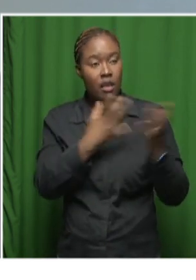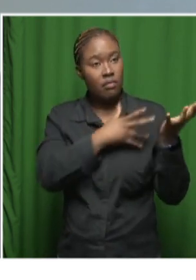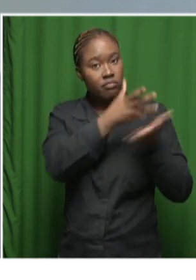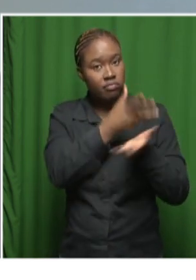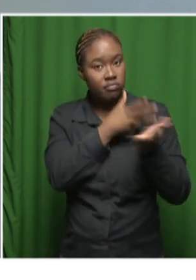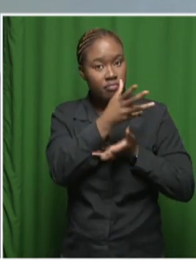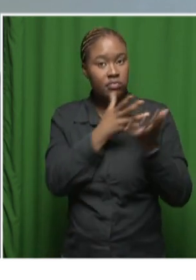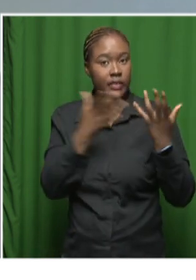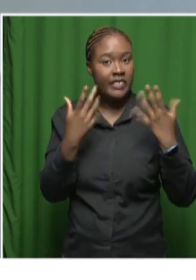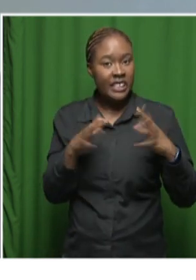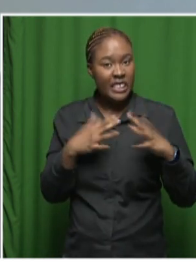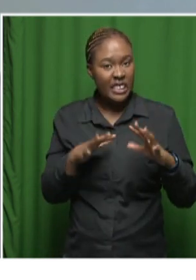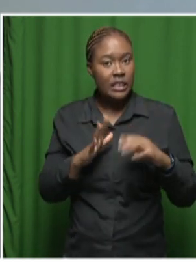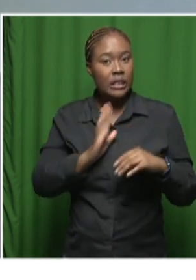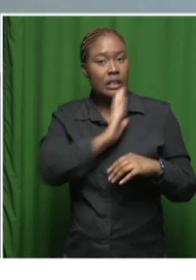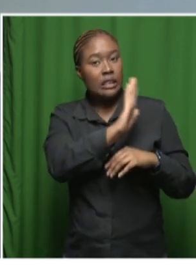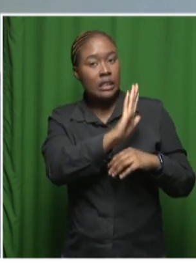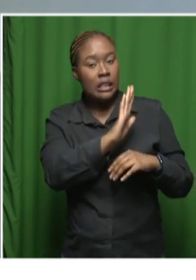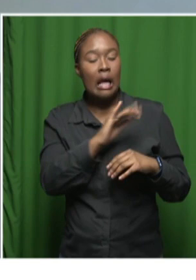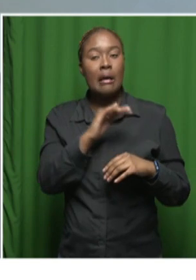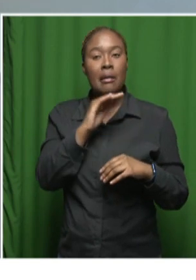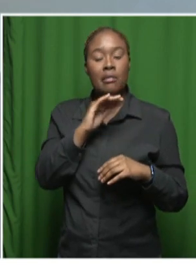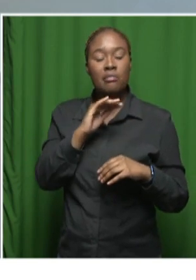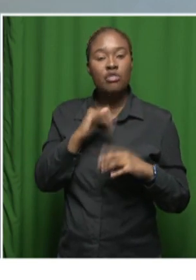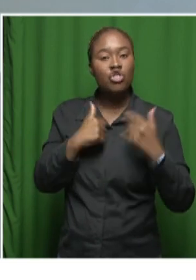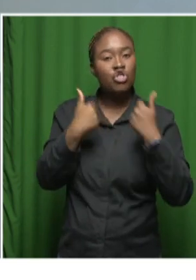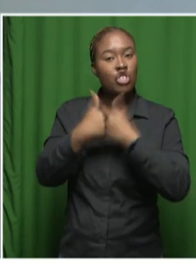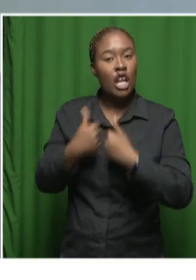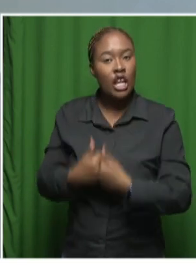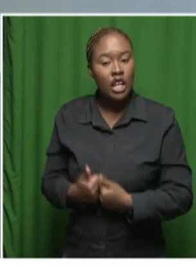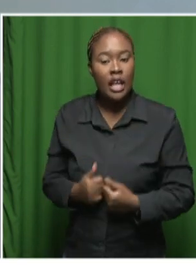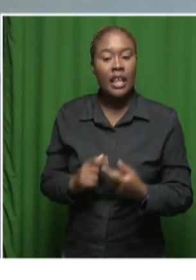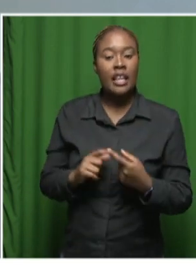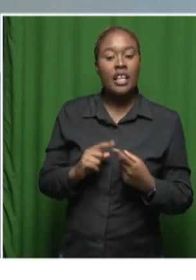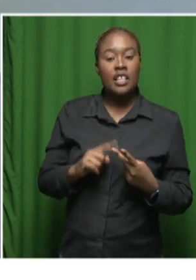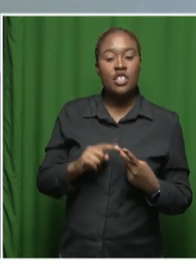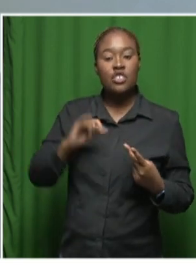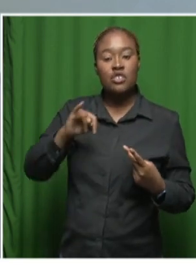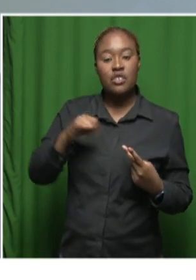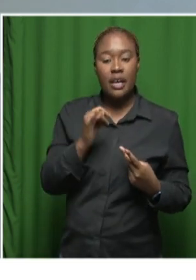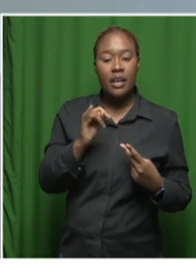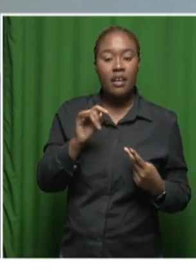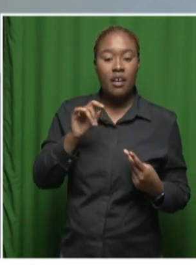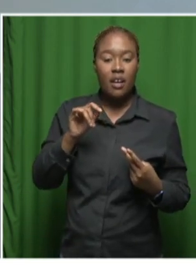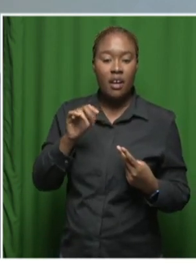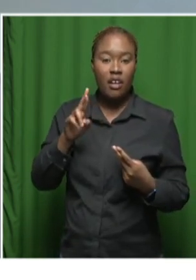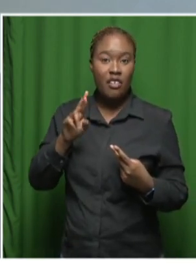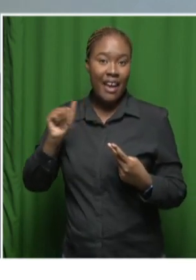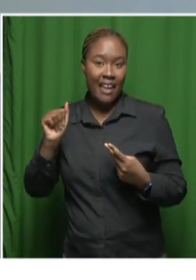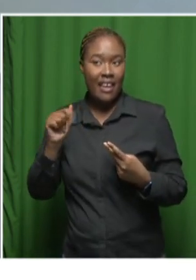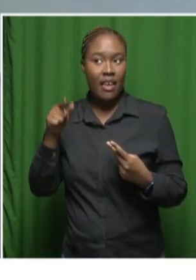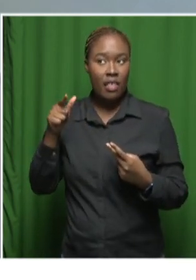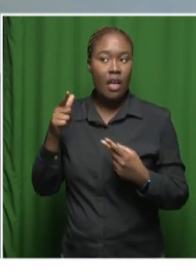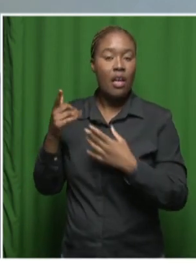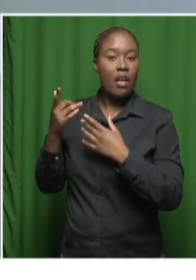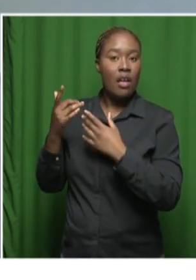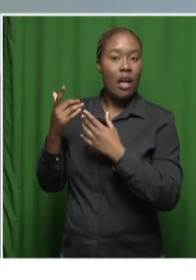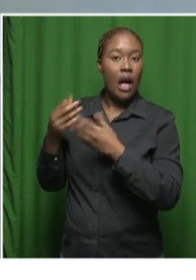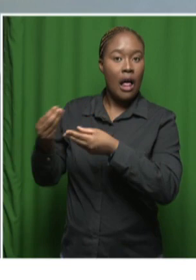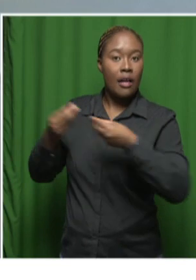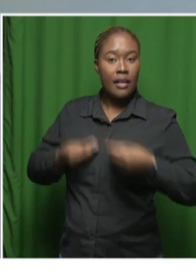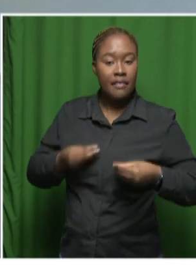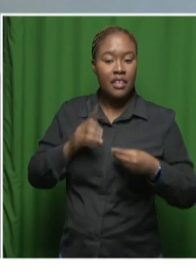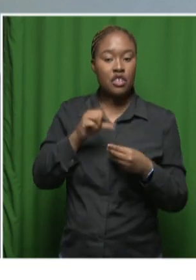smart innovation challenges within the city of Joburg. And JRA has been very instrumental in providing data sets, for instance, because